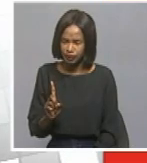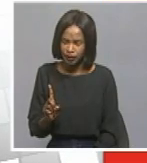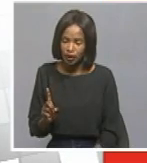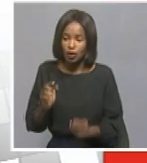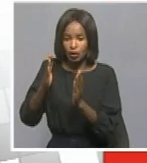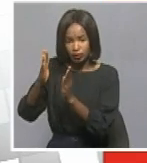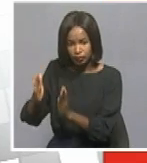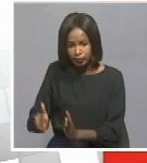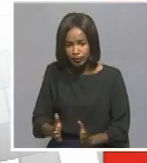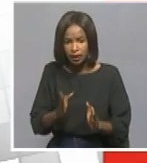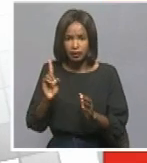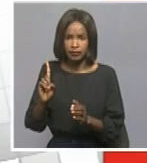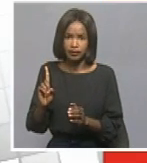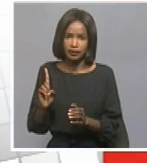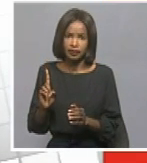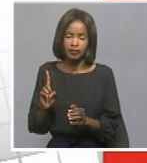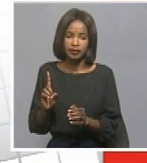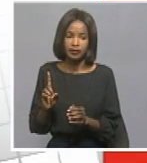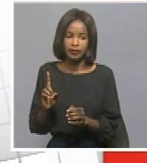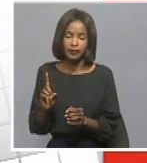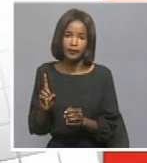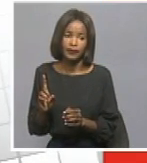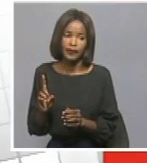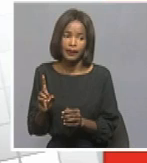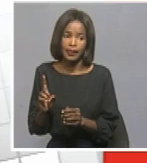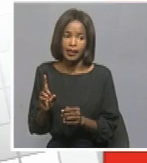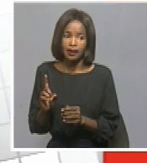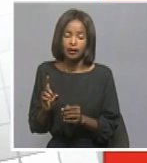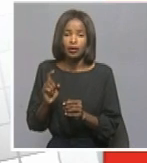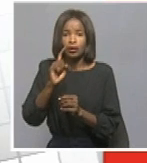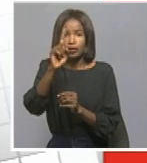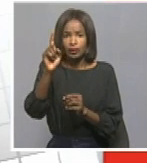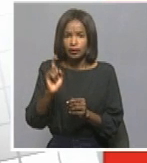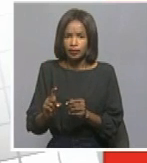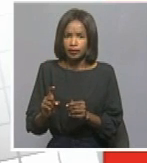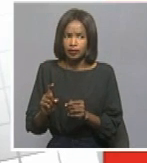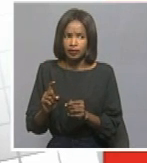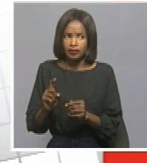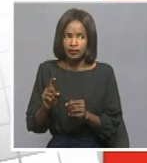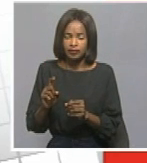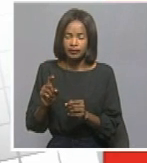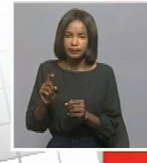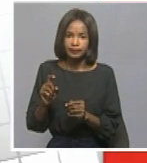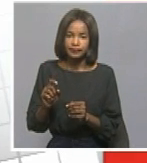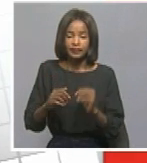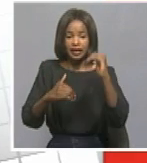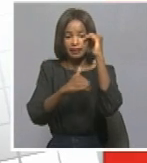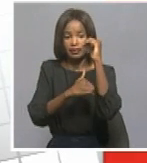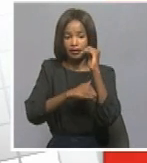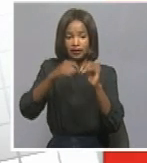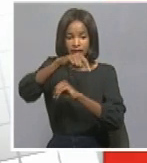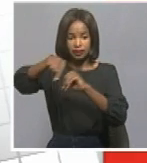measures as part of the press release, and we have also requested that all the regional officers will display